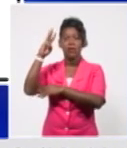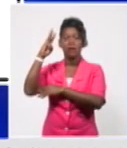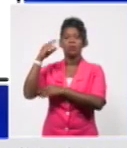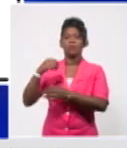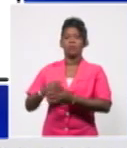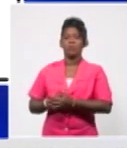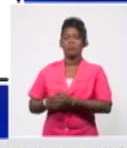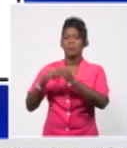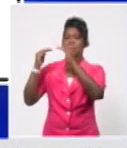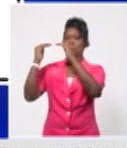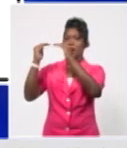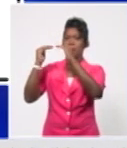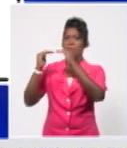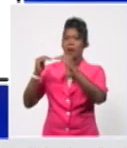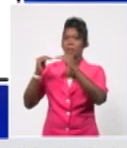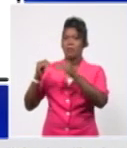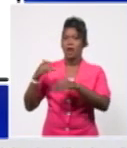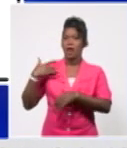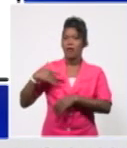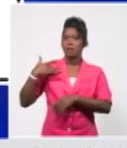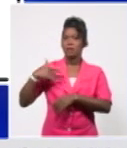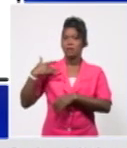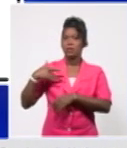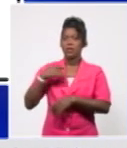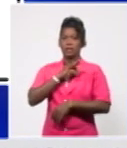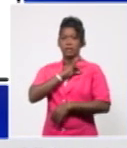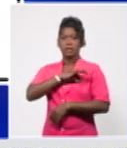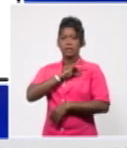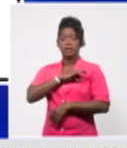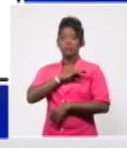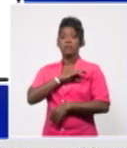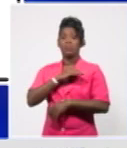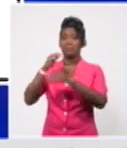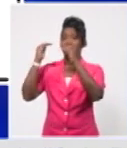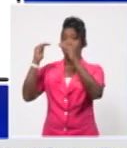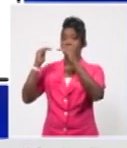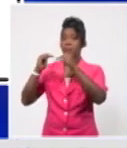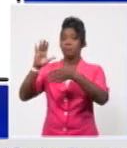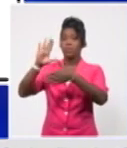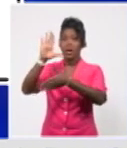This is the information that we have on the behavior of the pandemic